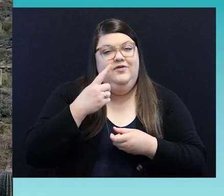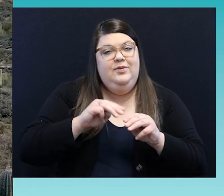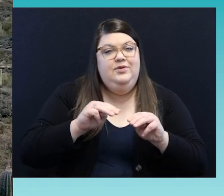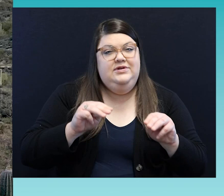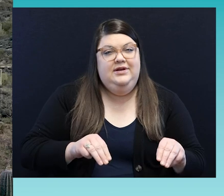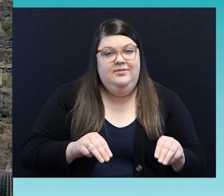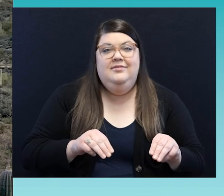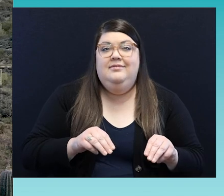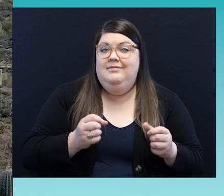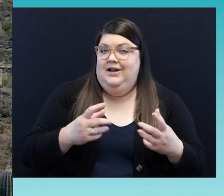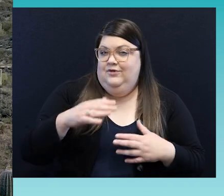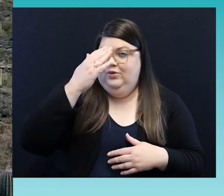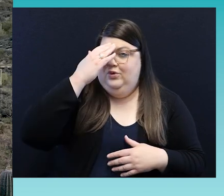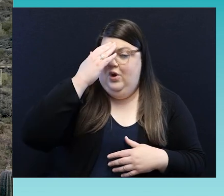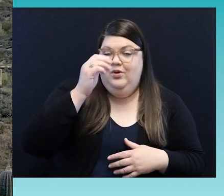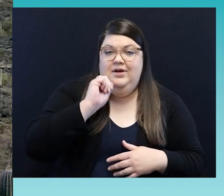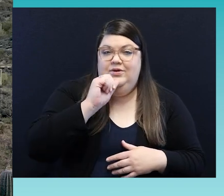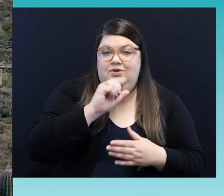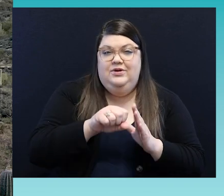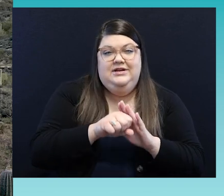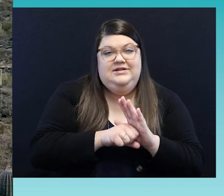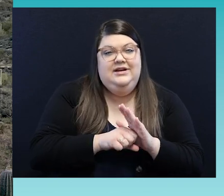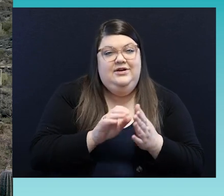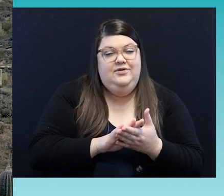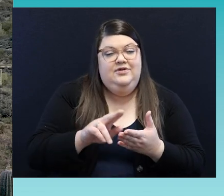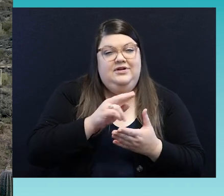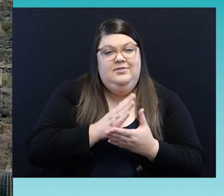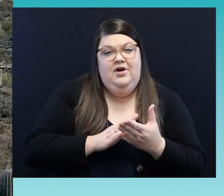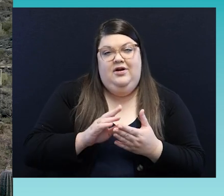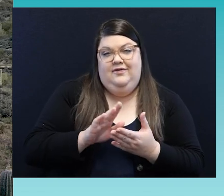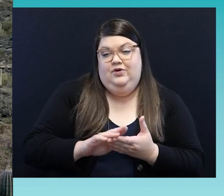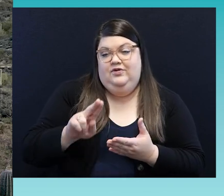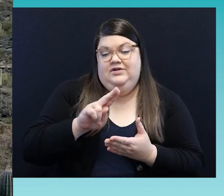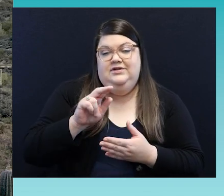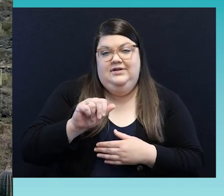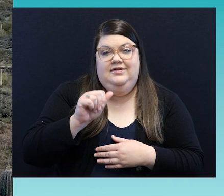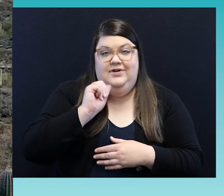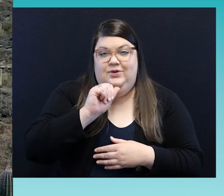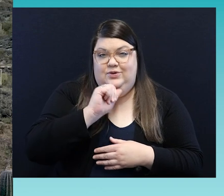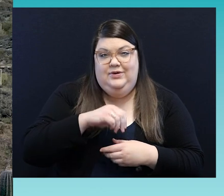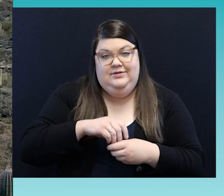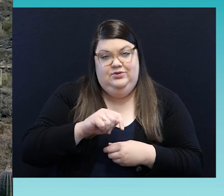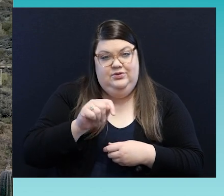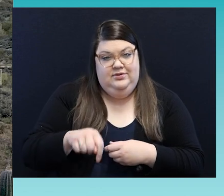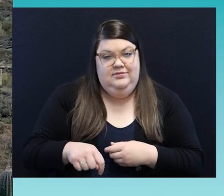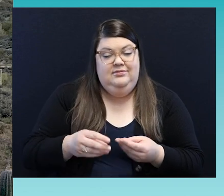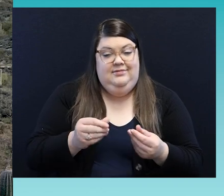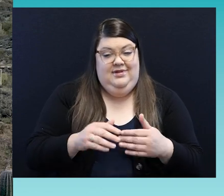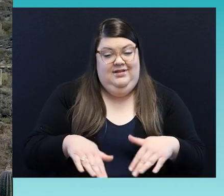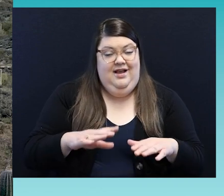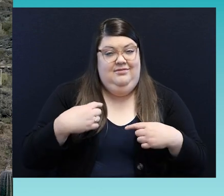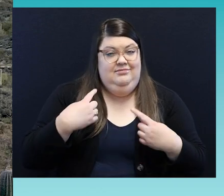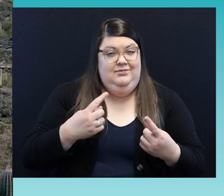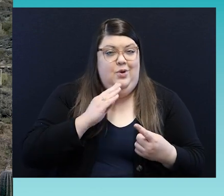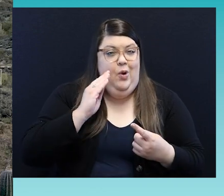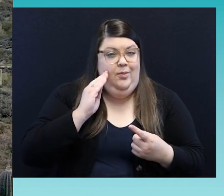And as many of you know, the Arizona State Museum is part of the University of Arizona, and we're located in Tucson. We're situated on land that has been home